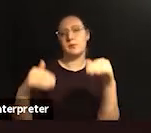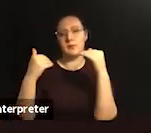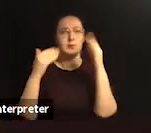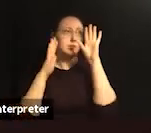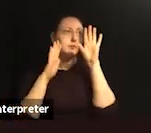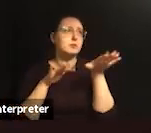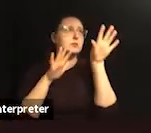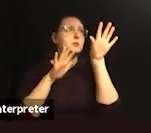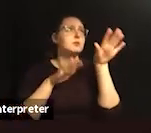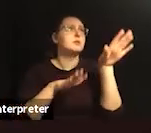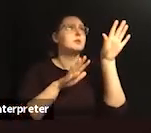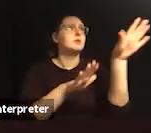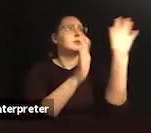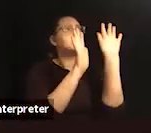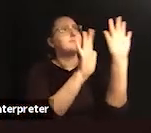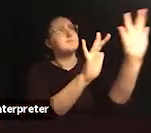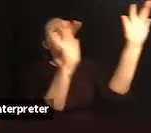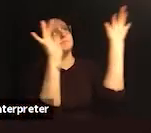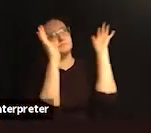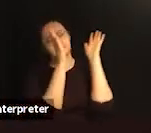your name as we